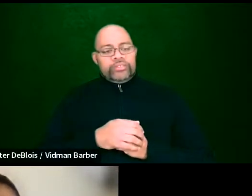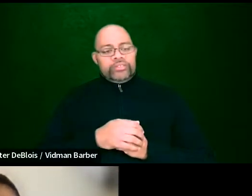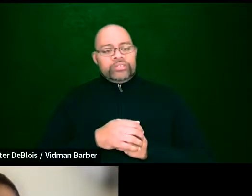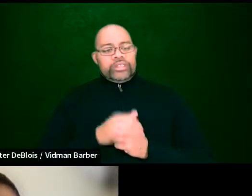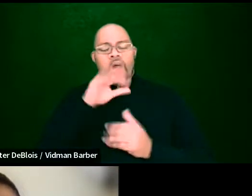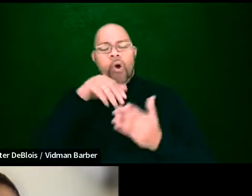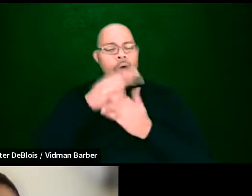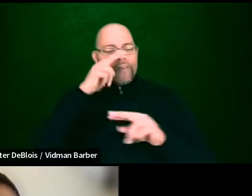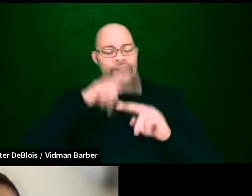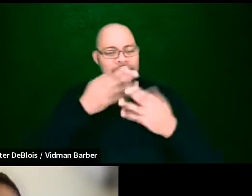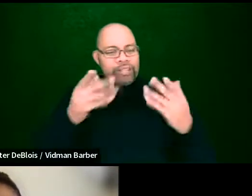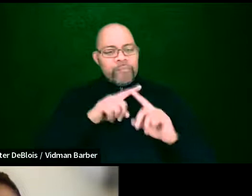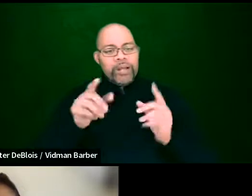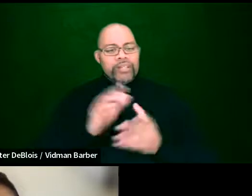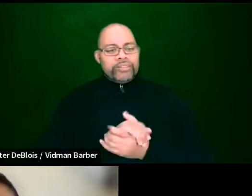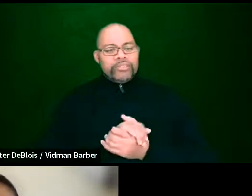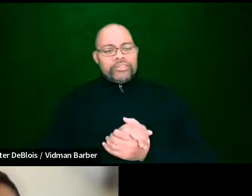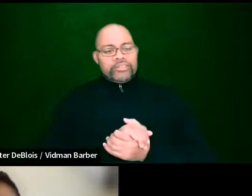fun stuff, but